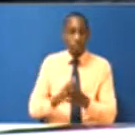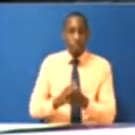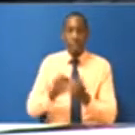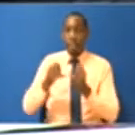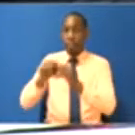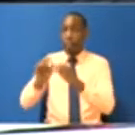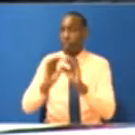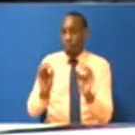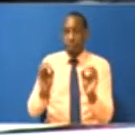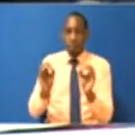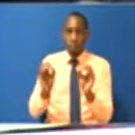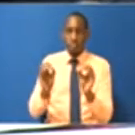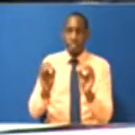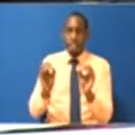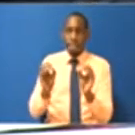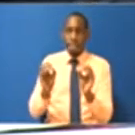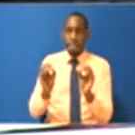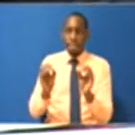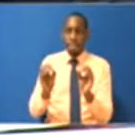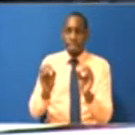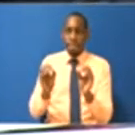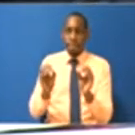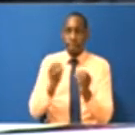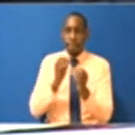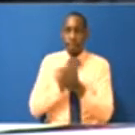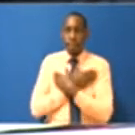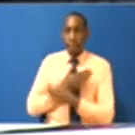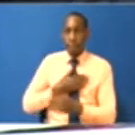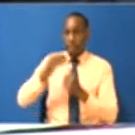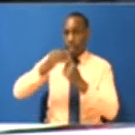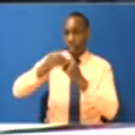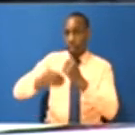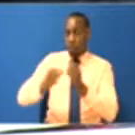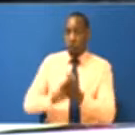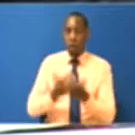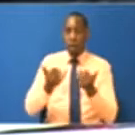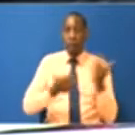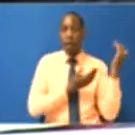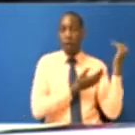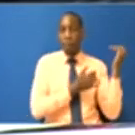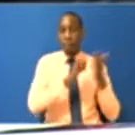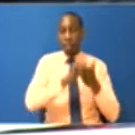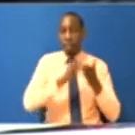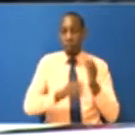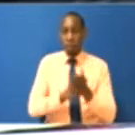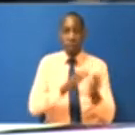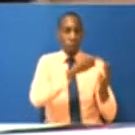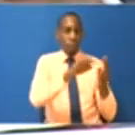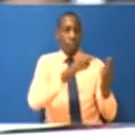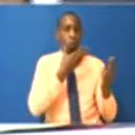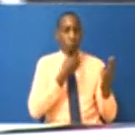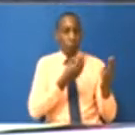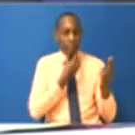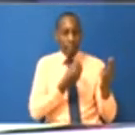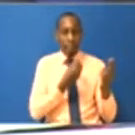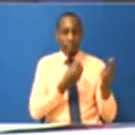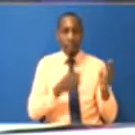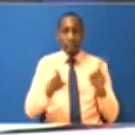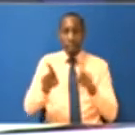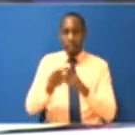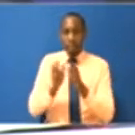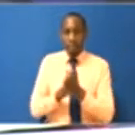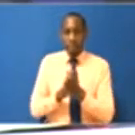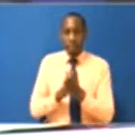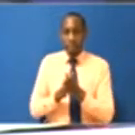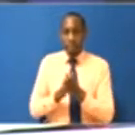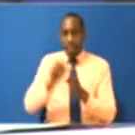not implemented by um by my my friend friends uncle i'm hoping that out of the two that this person